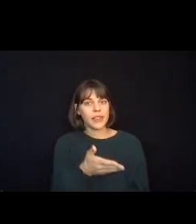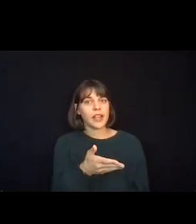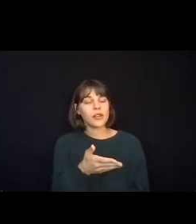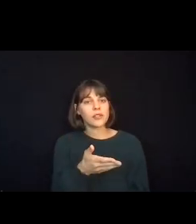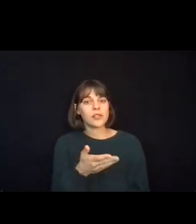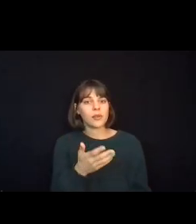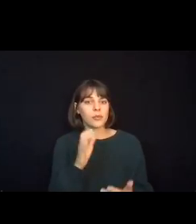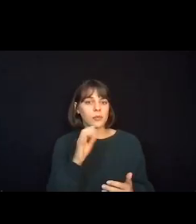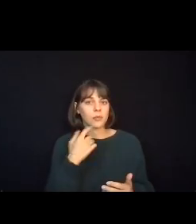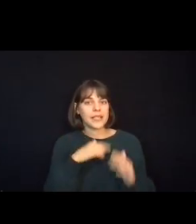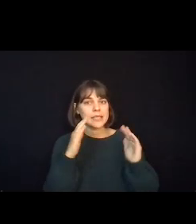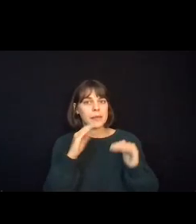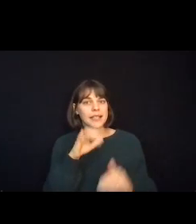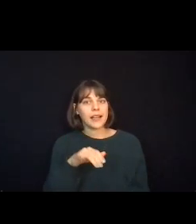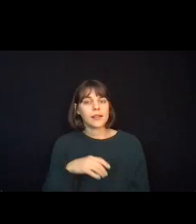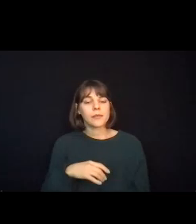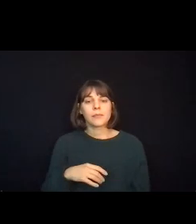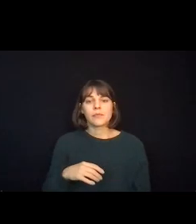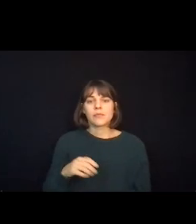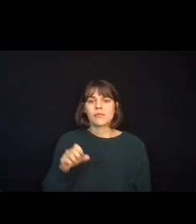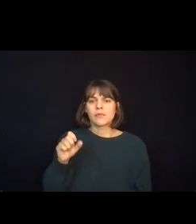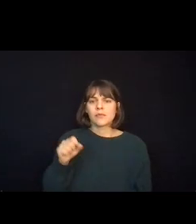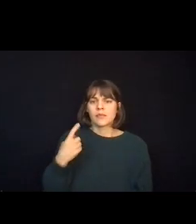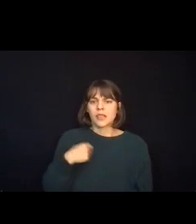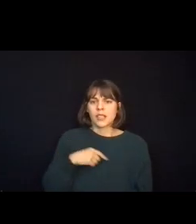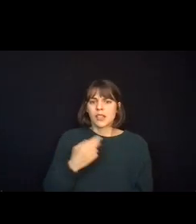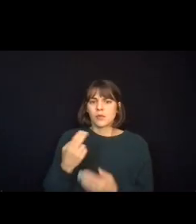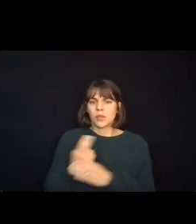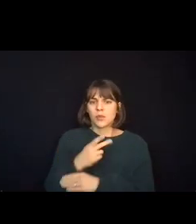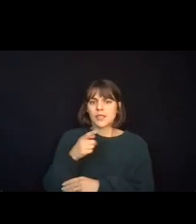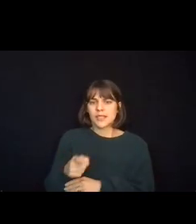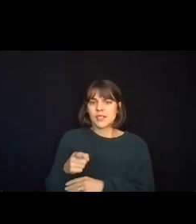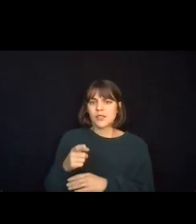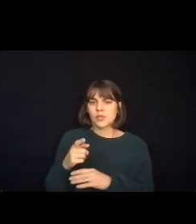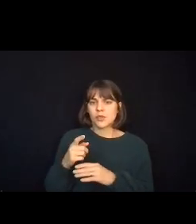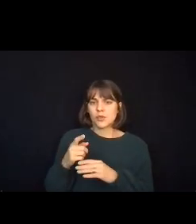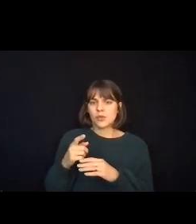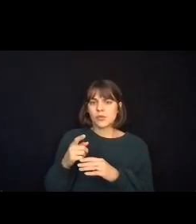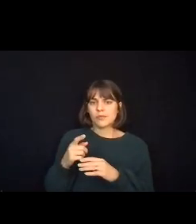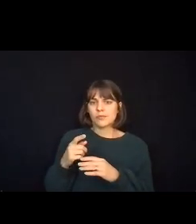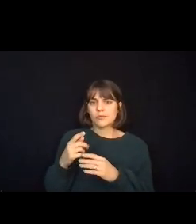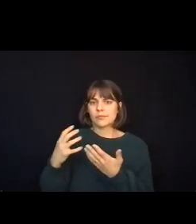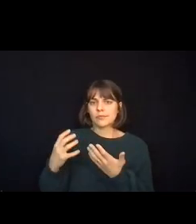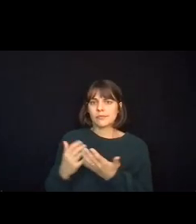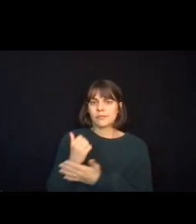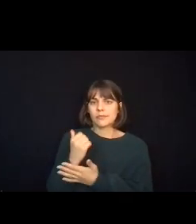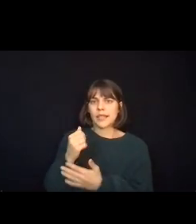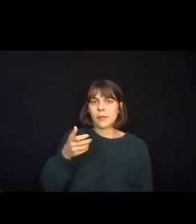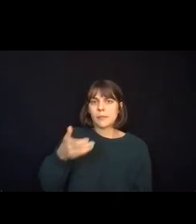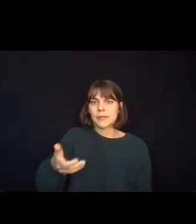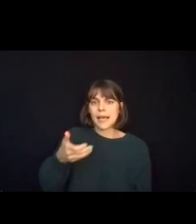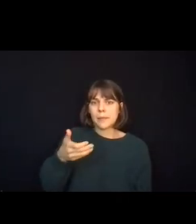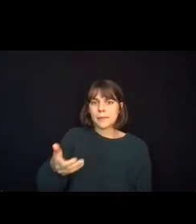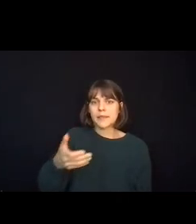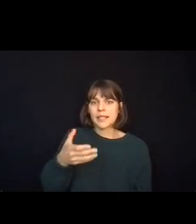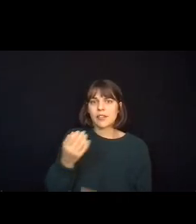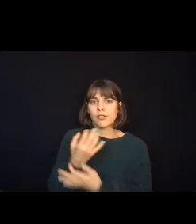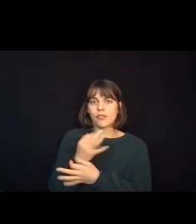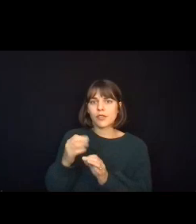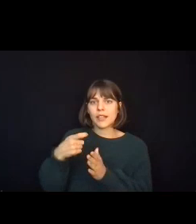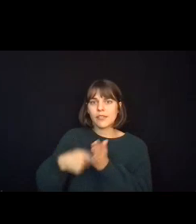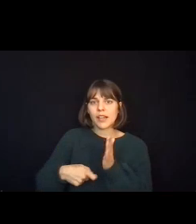this data to reconcile taps and paid fares? To some extent, yes. So on the bus side,